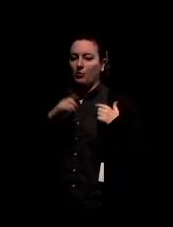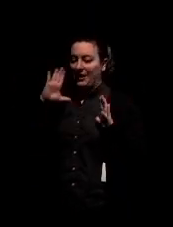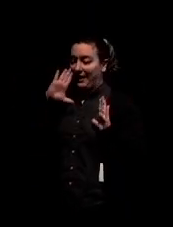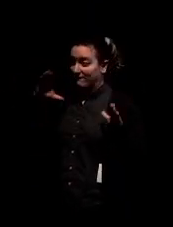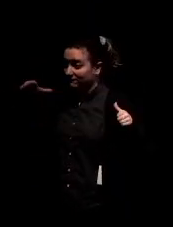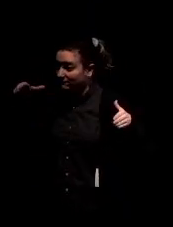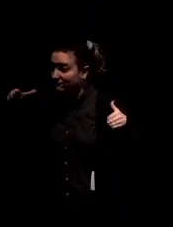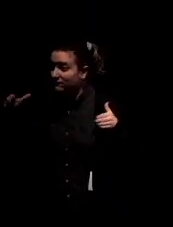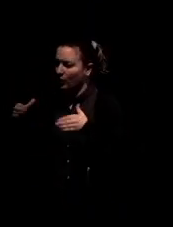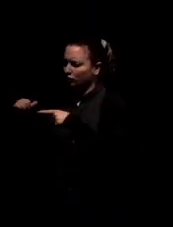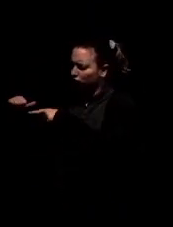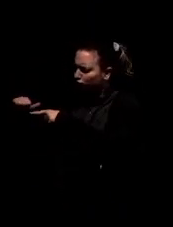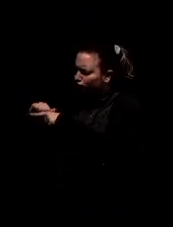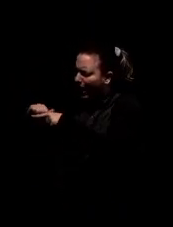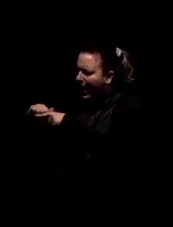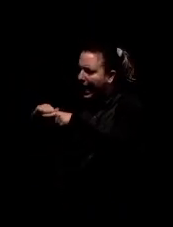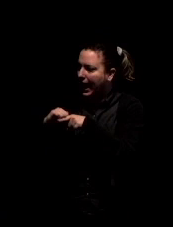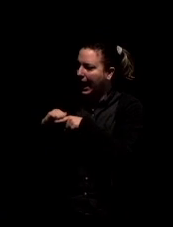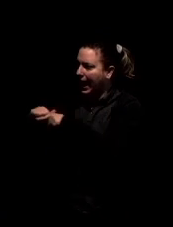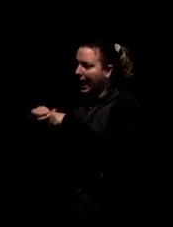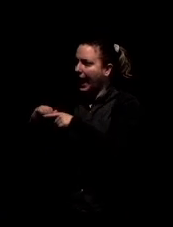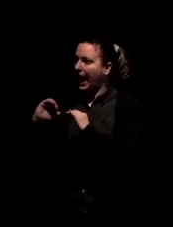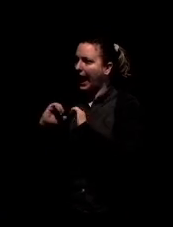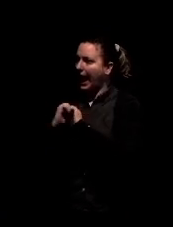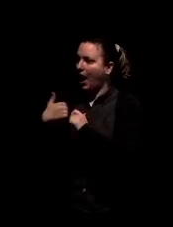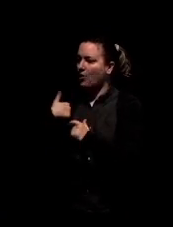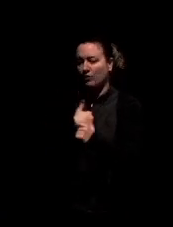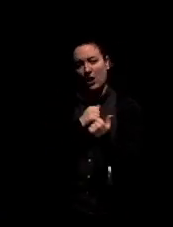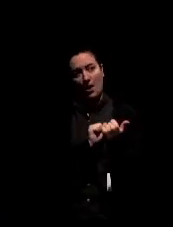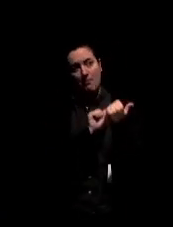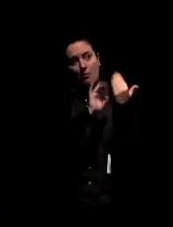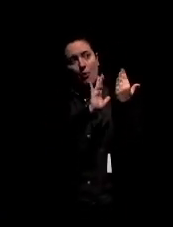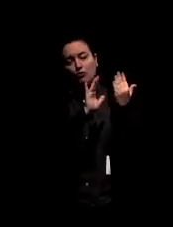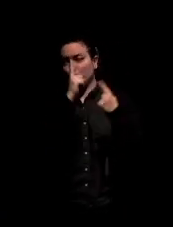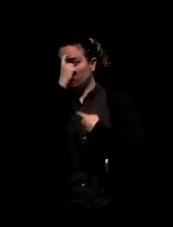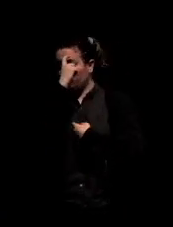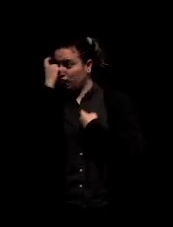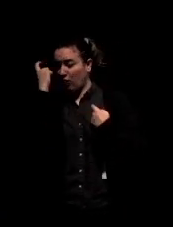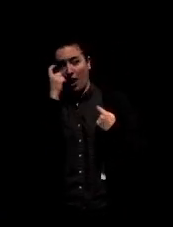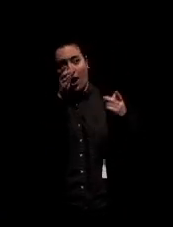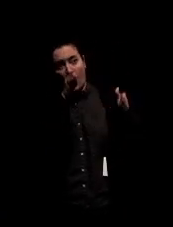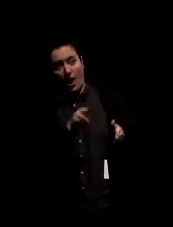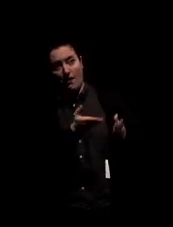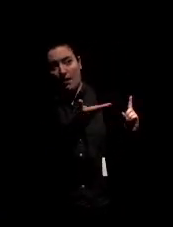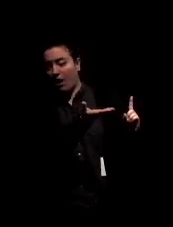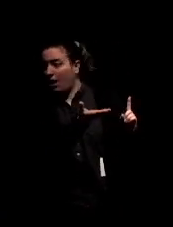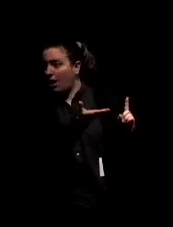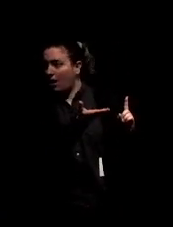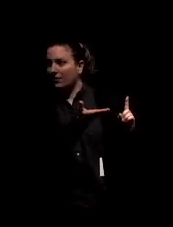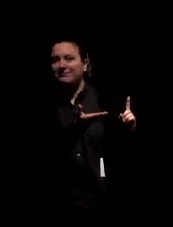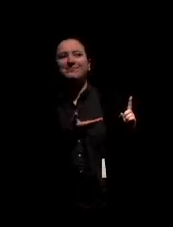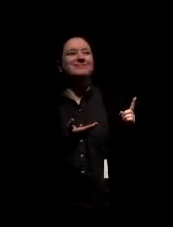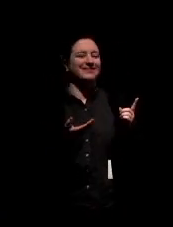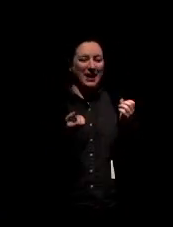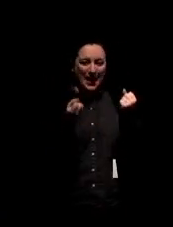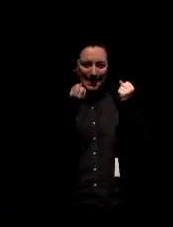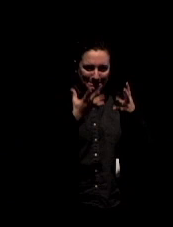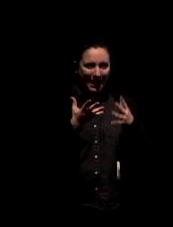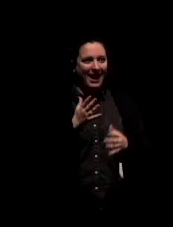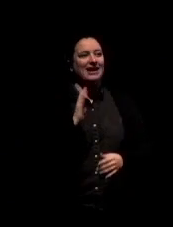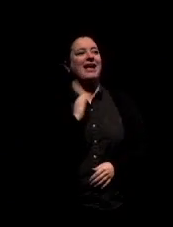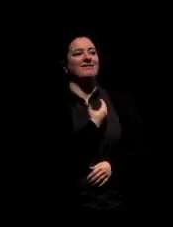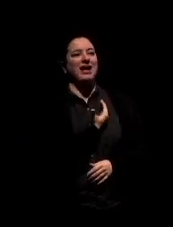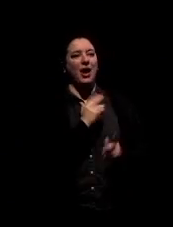how do we be more trauma-informed. And as you know, that's because the communities that we serve have experienced multiple levels and experience every day